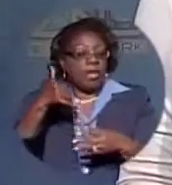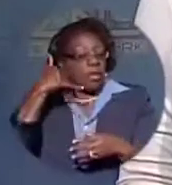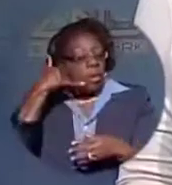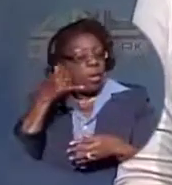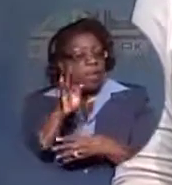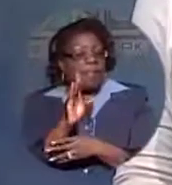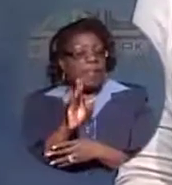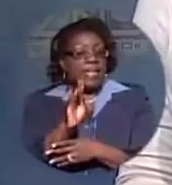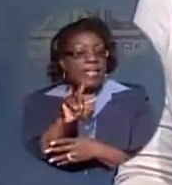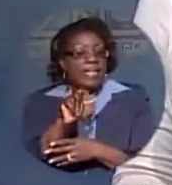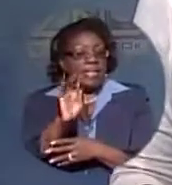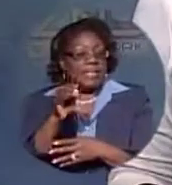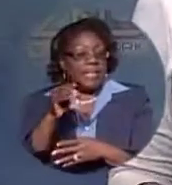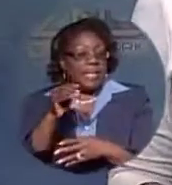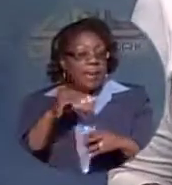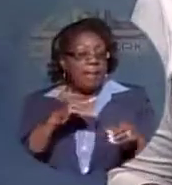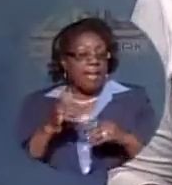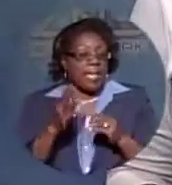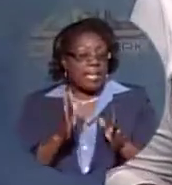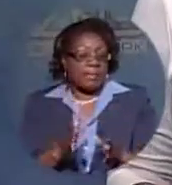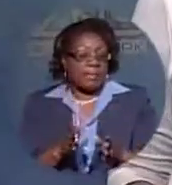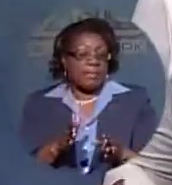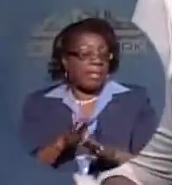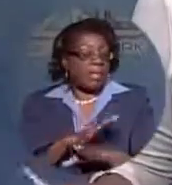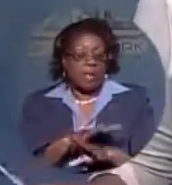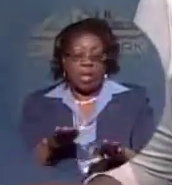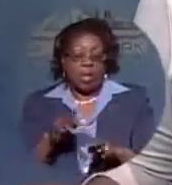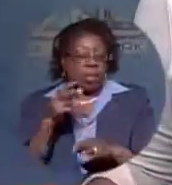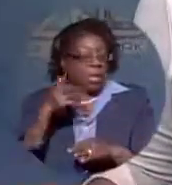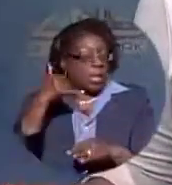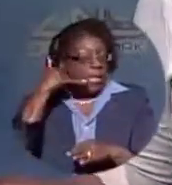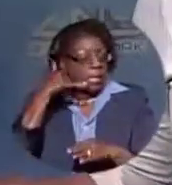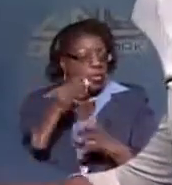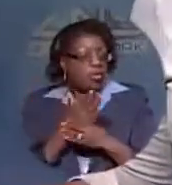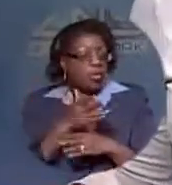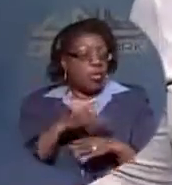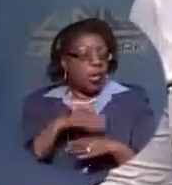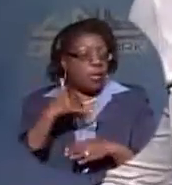BTC's management and get a response, but up to news time, we were unsuccessful in doing so.